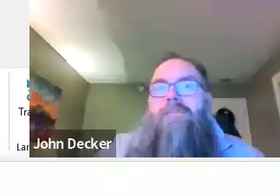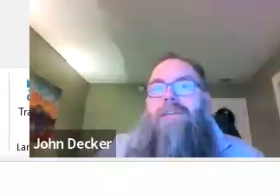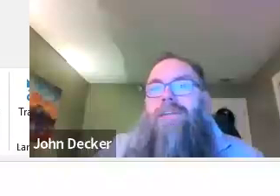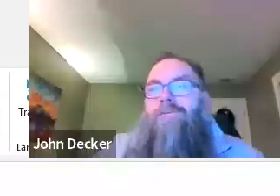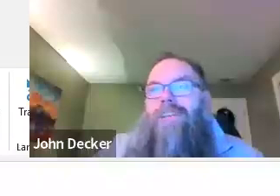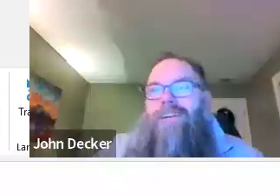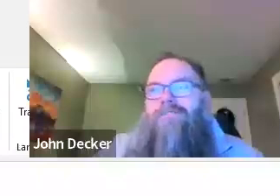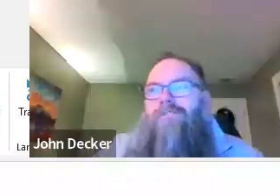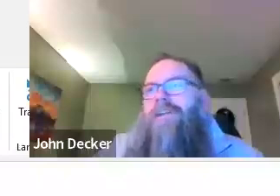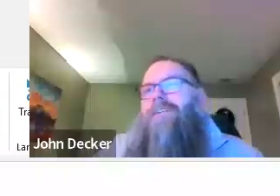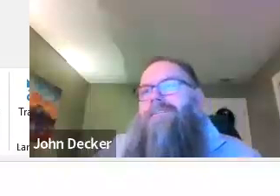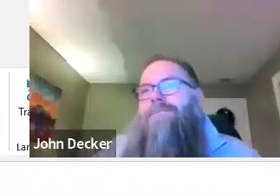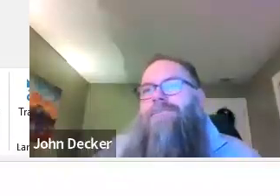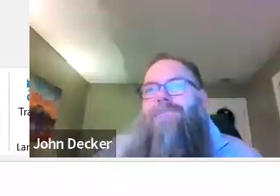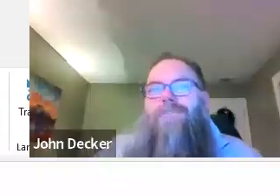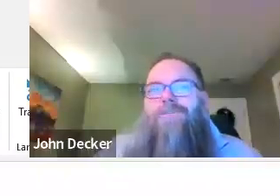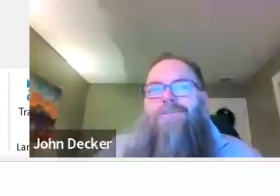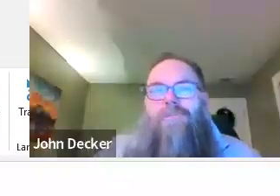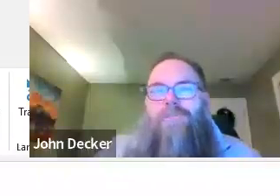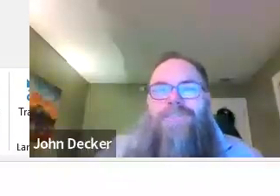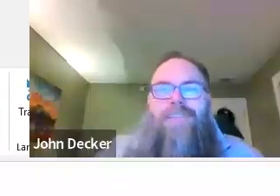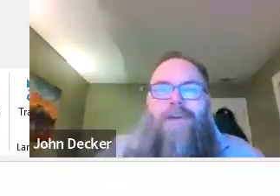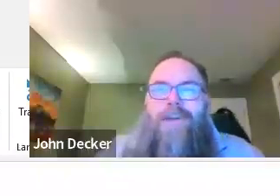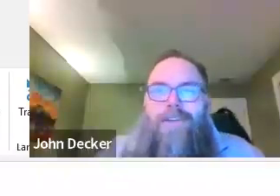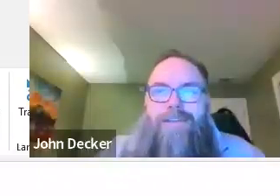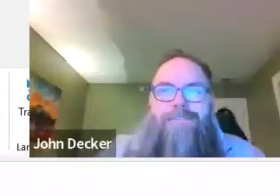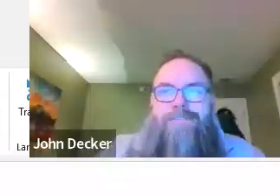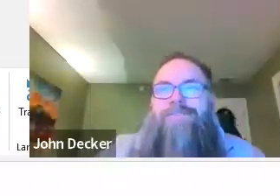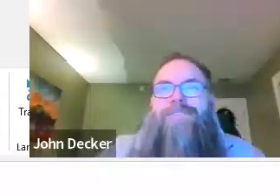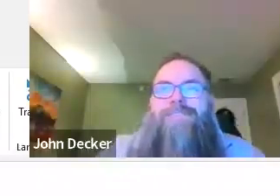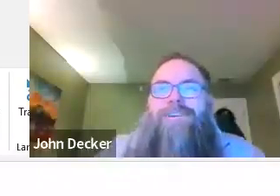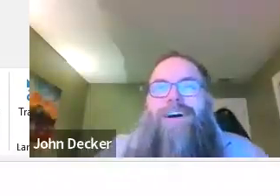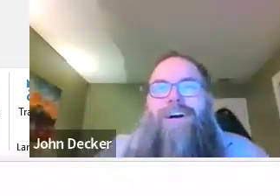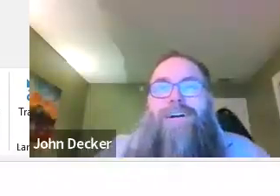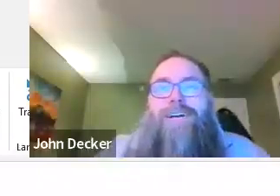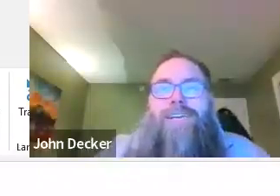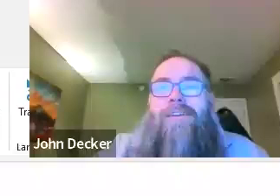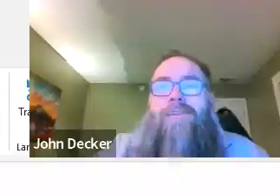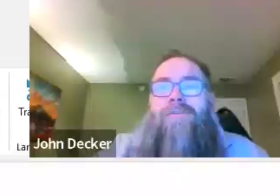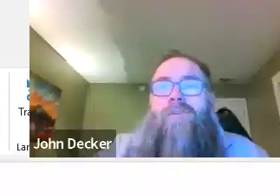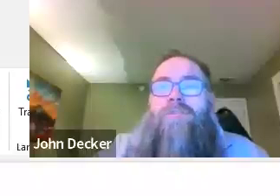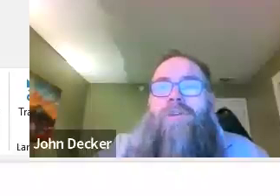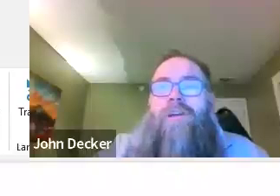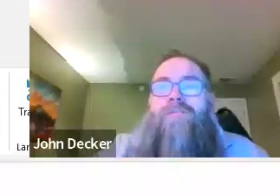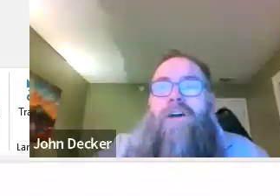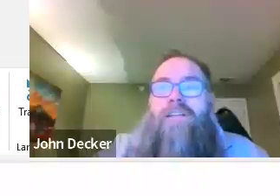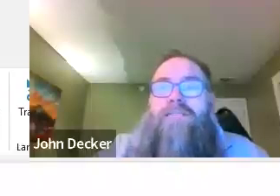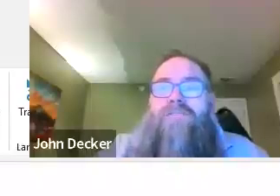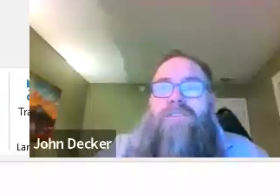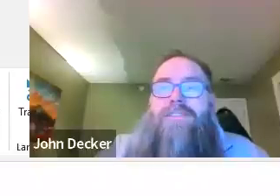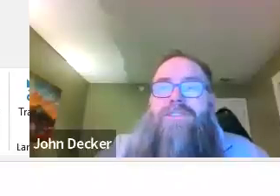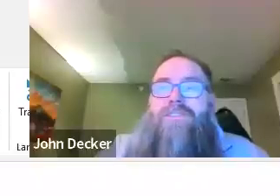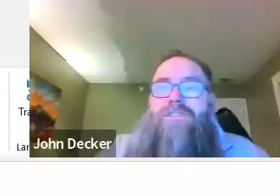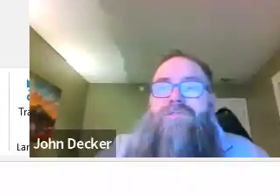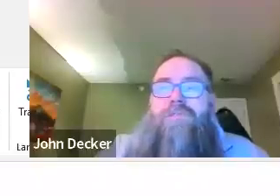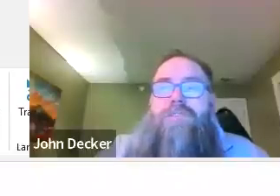these, and hopefully correctly, even when we resend them back out again to you. Completed forms are required to